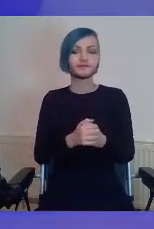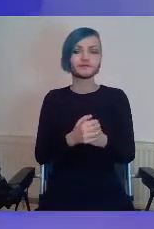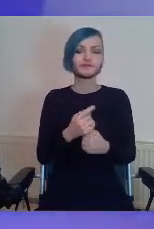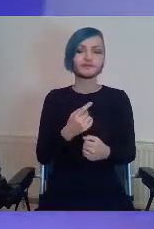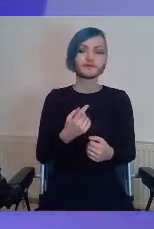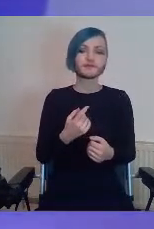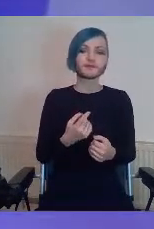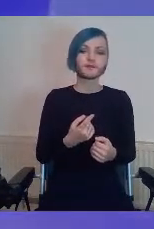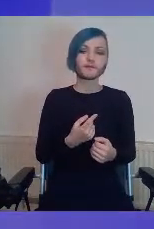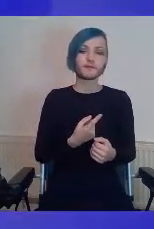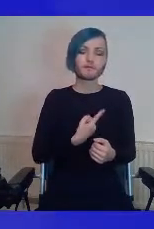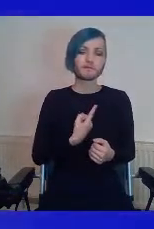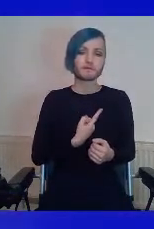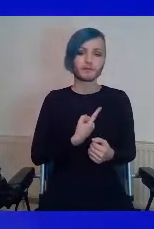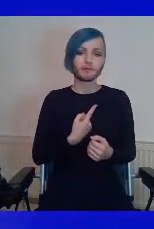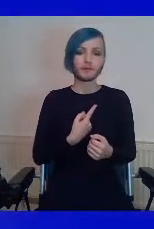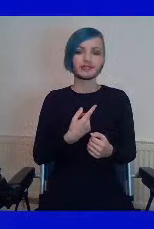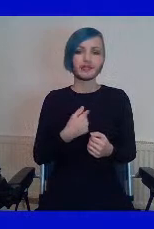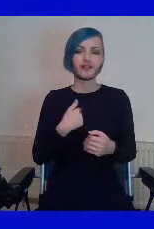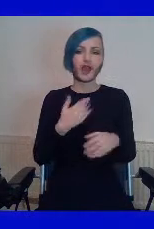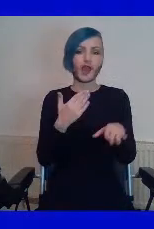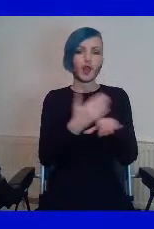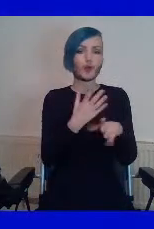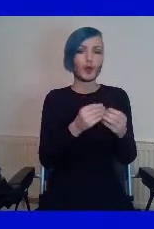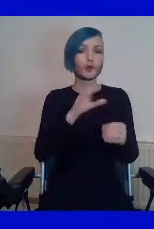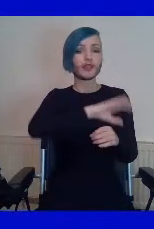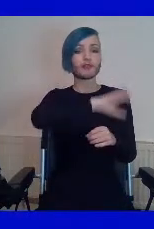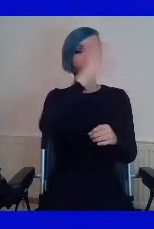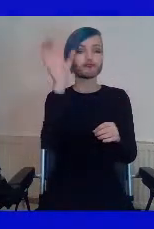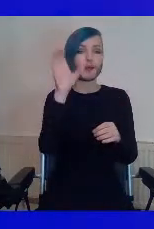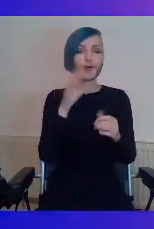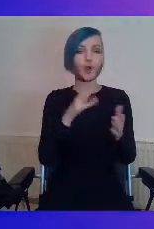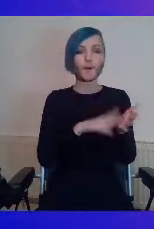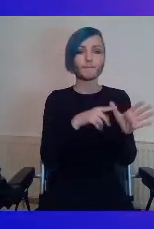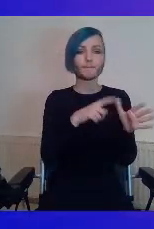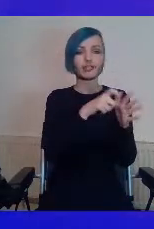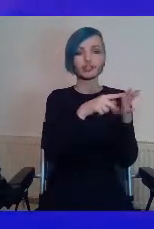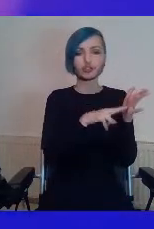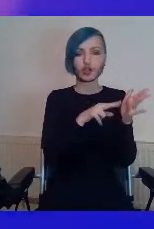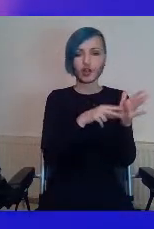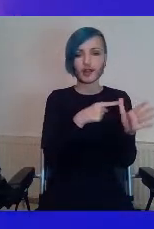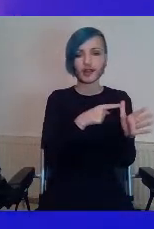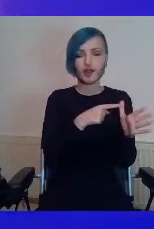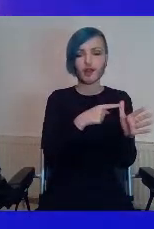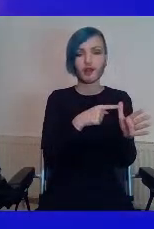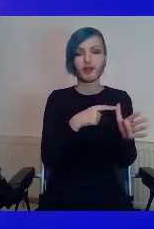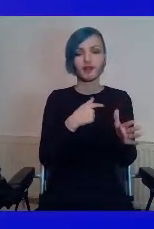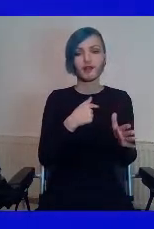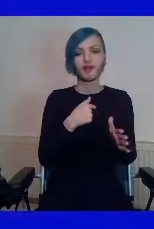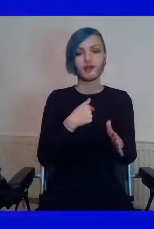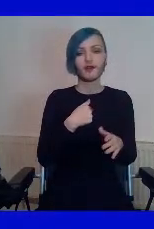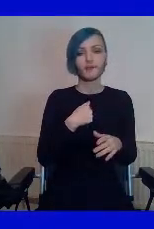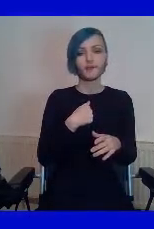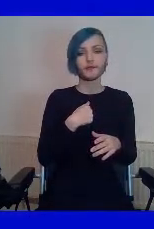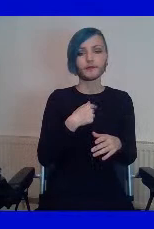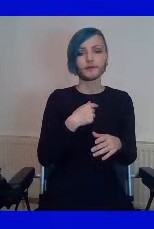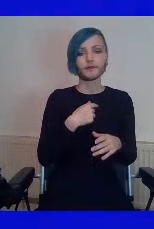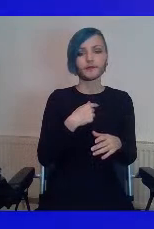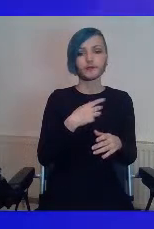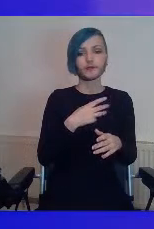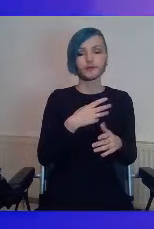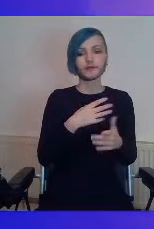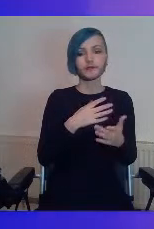my action with Rainbow Madonna, I heard personally that I also put my finger into